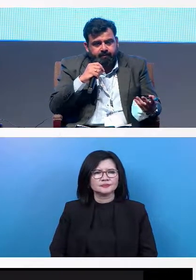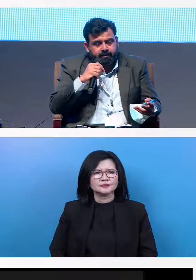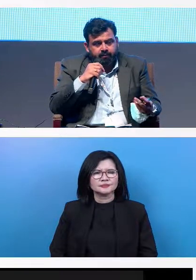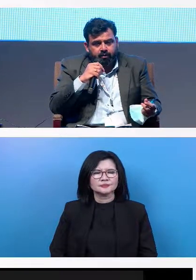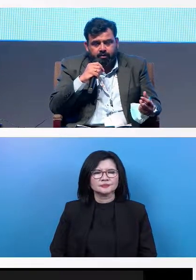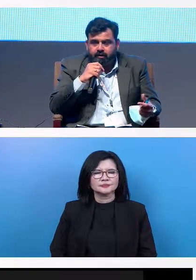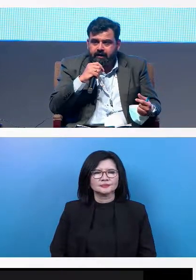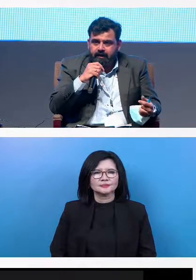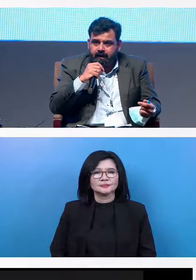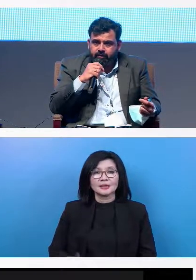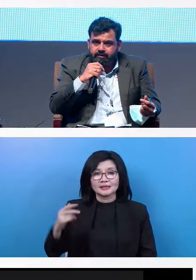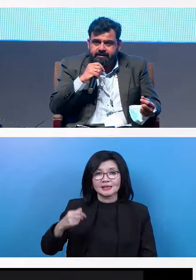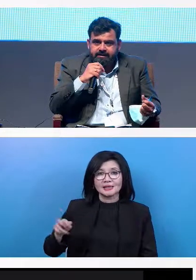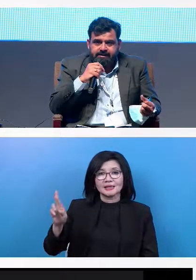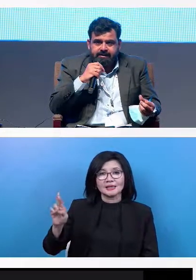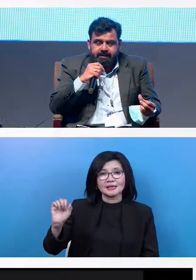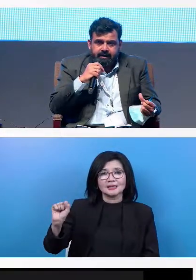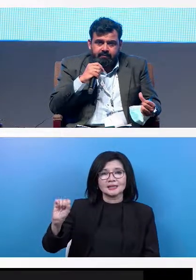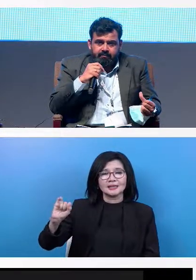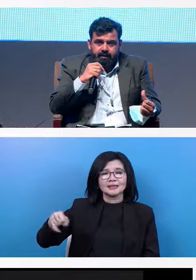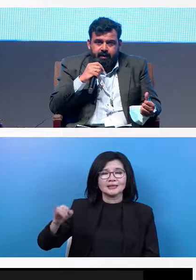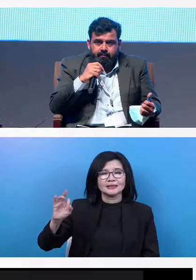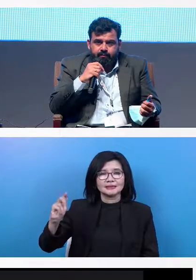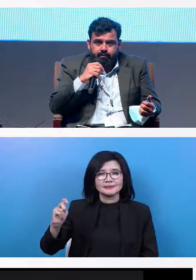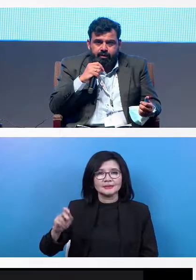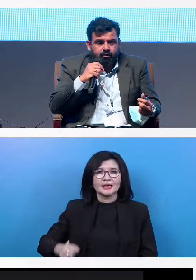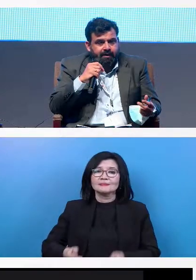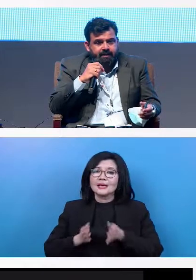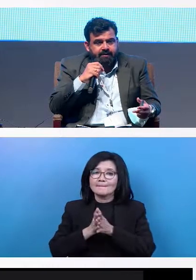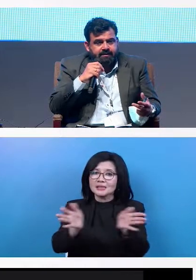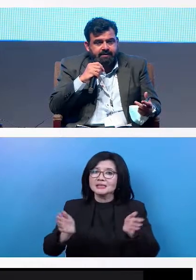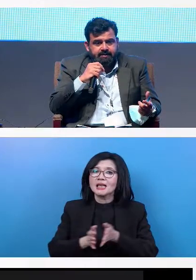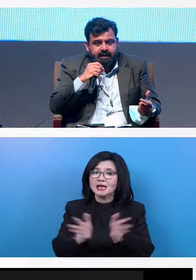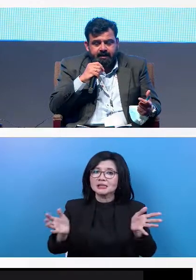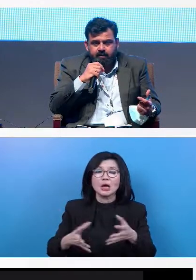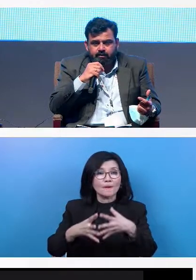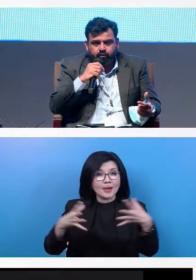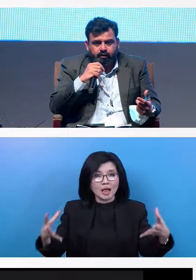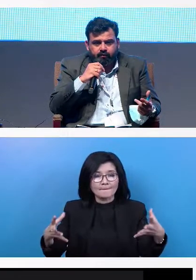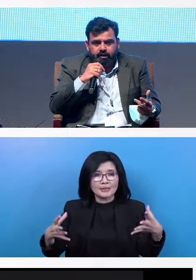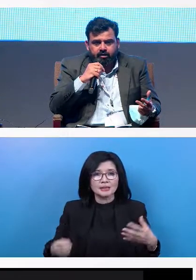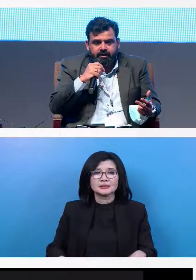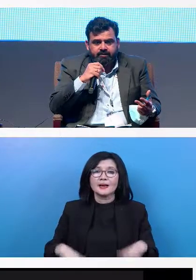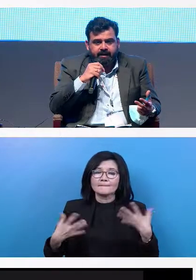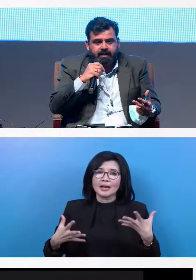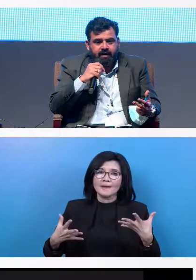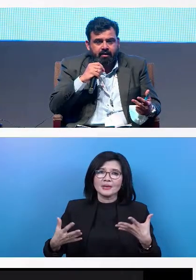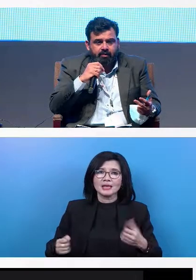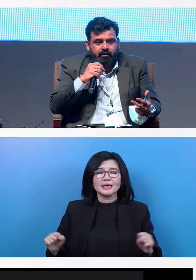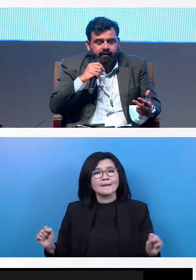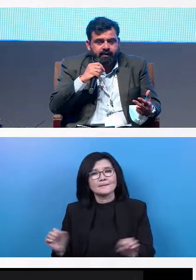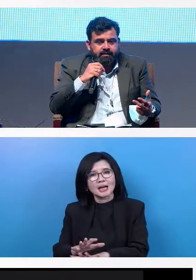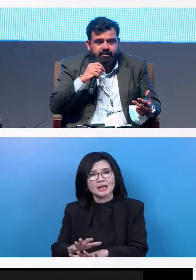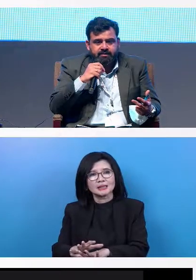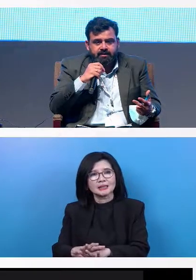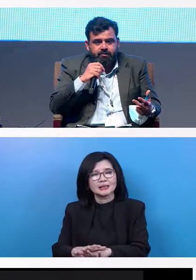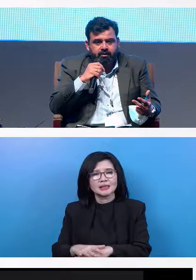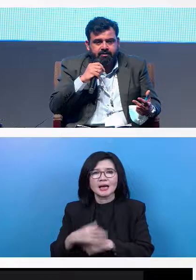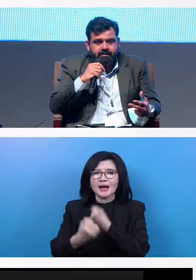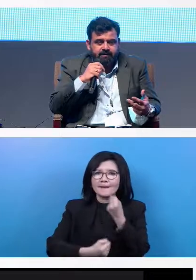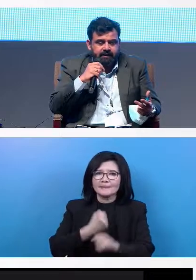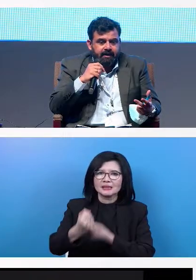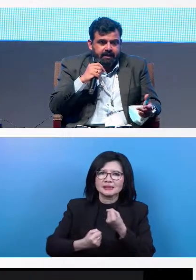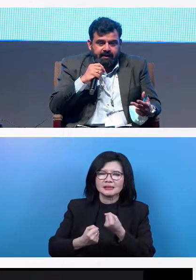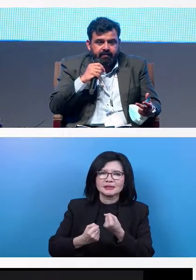a bit more on how is this being put into practice, and what are you expecting out of a stress